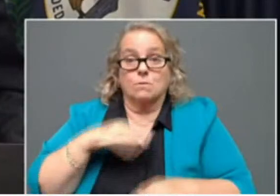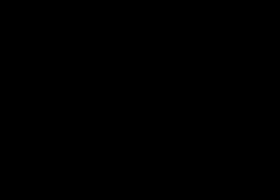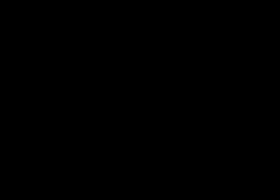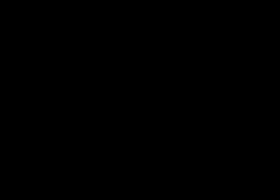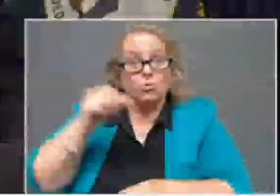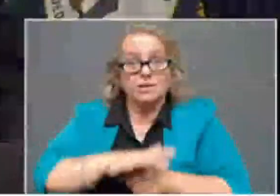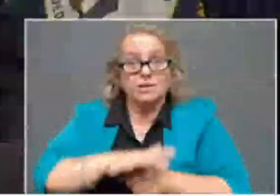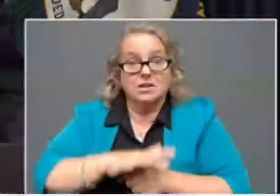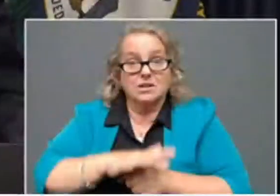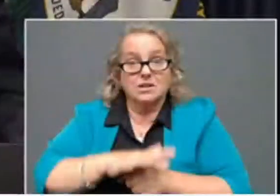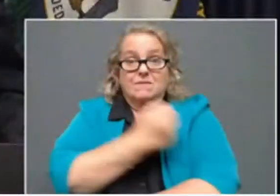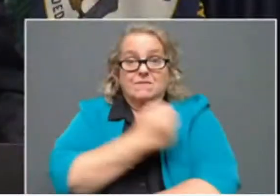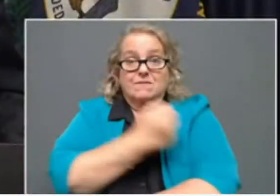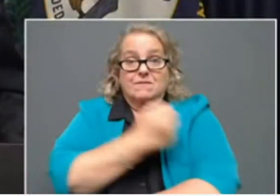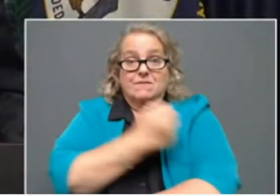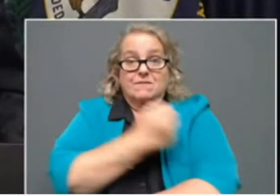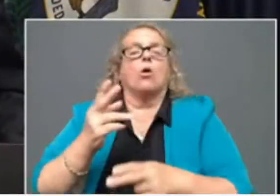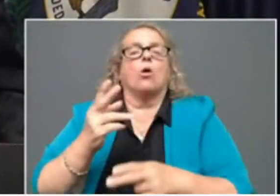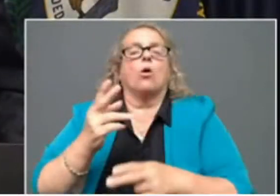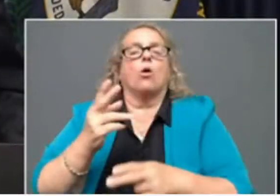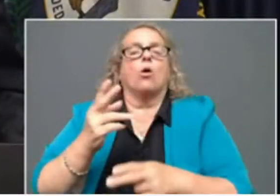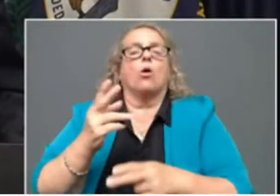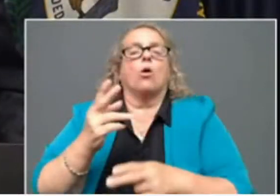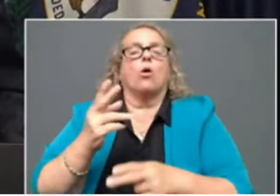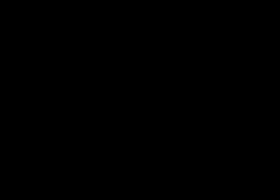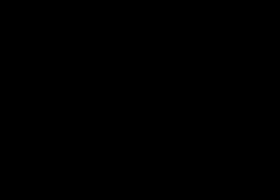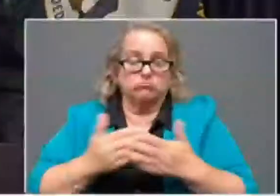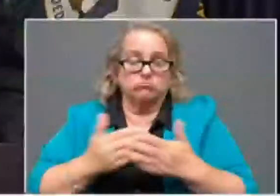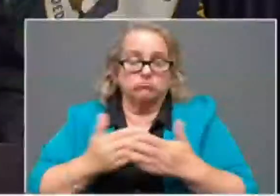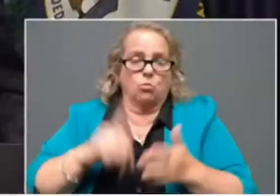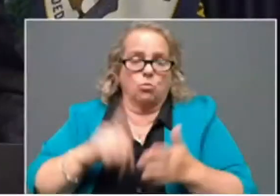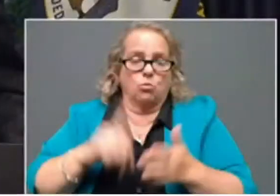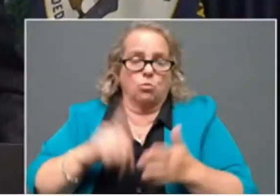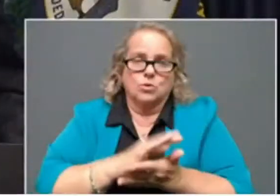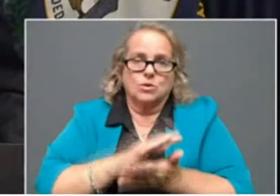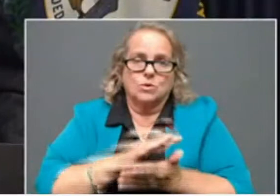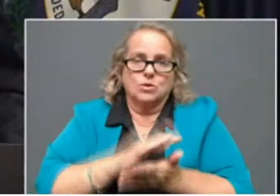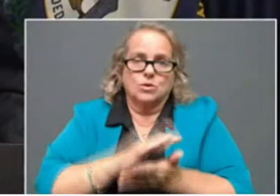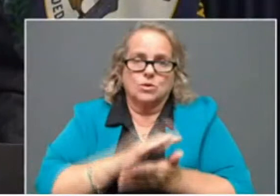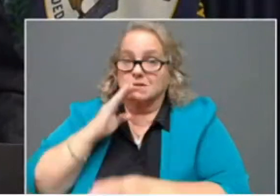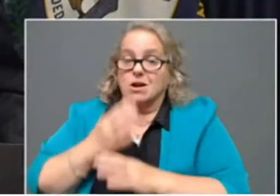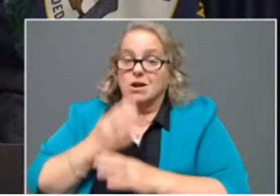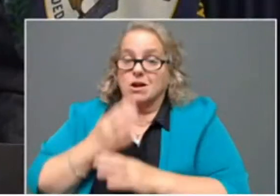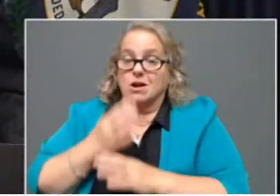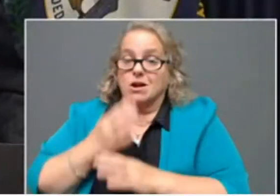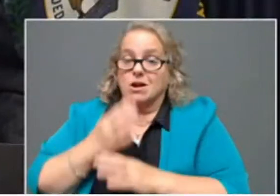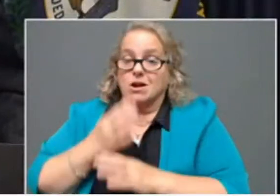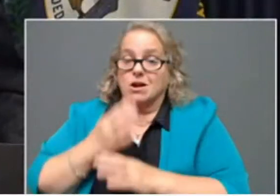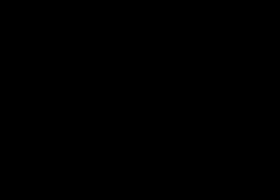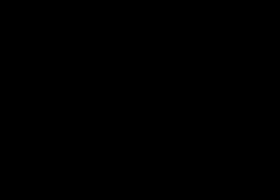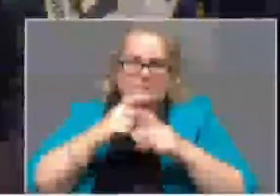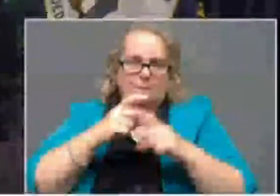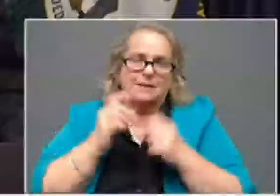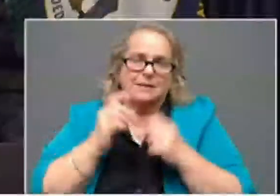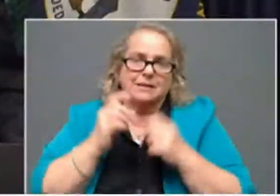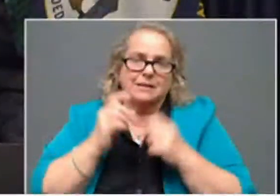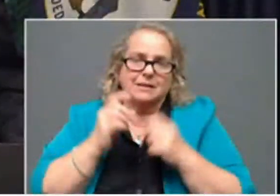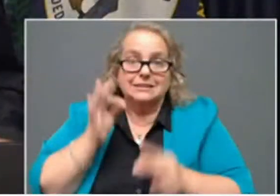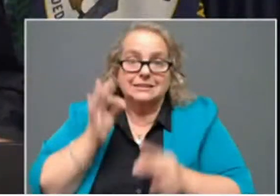in school, regardless of what the school says. for her that she agrees